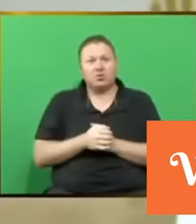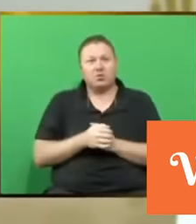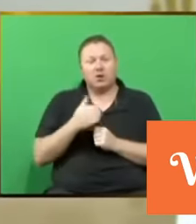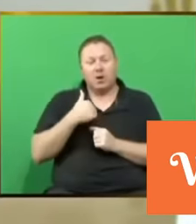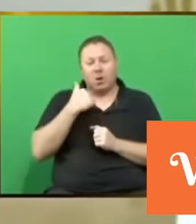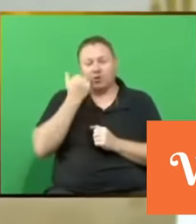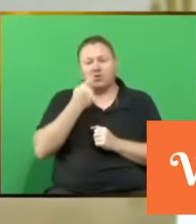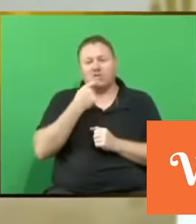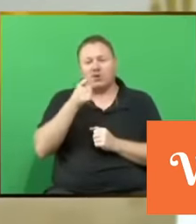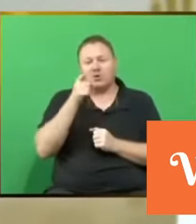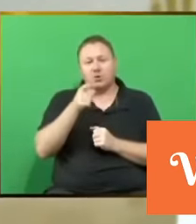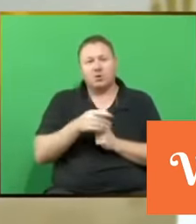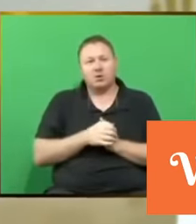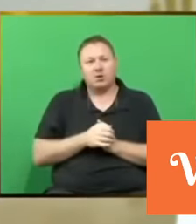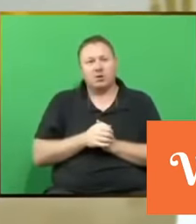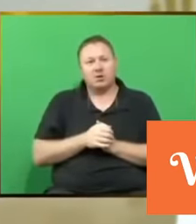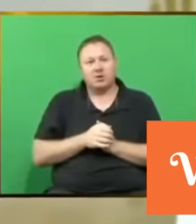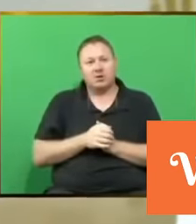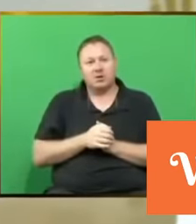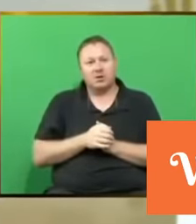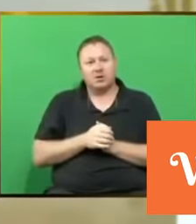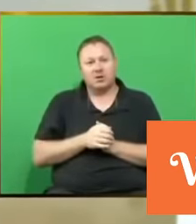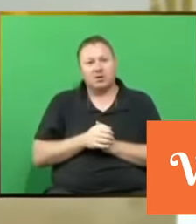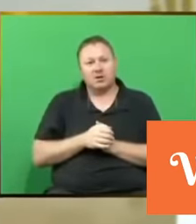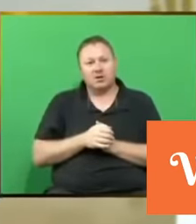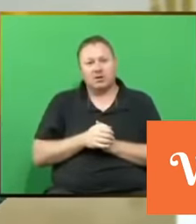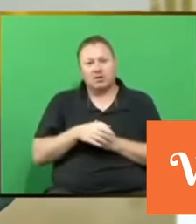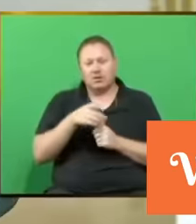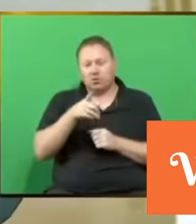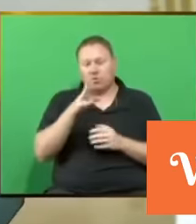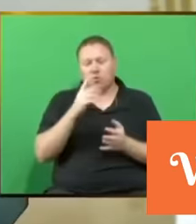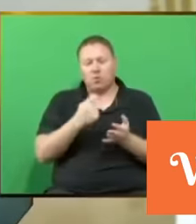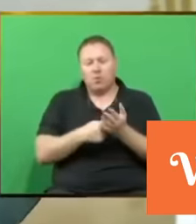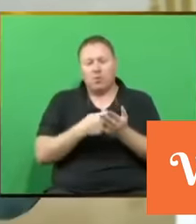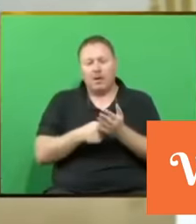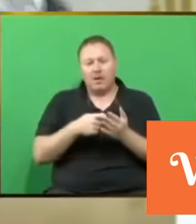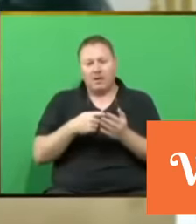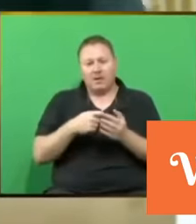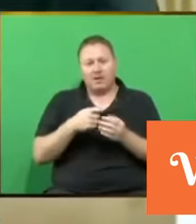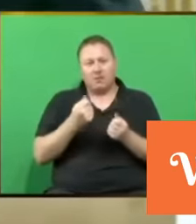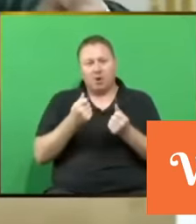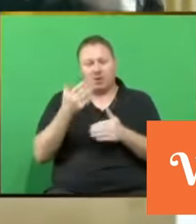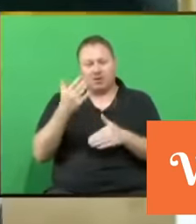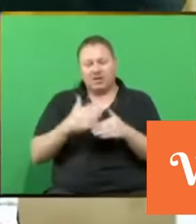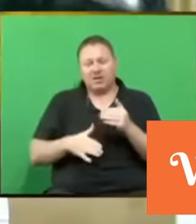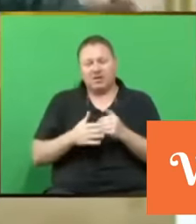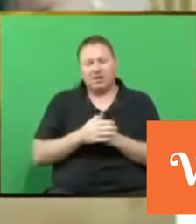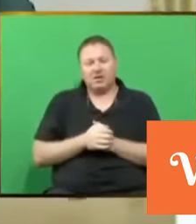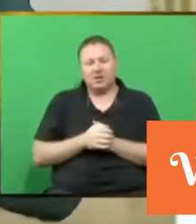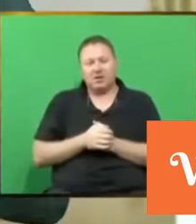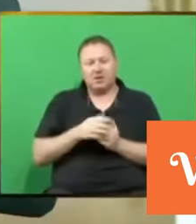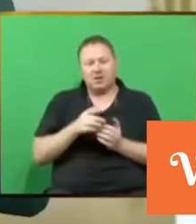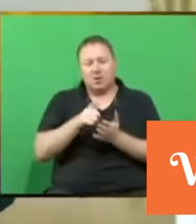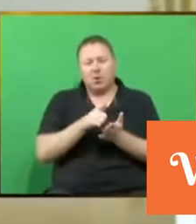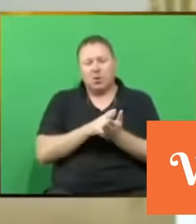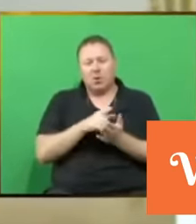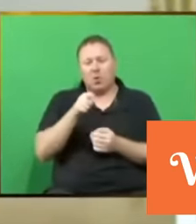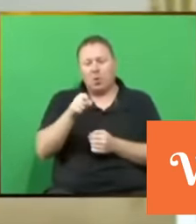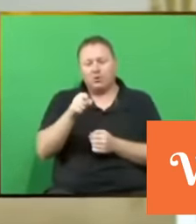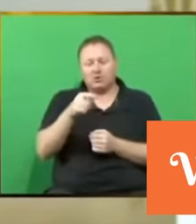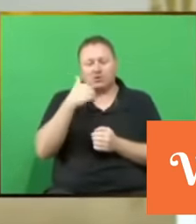you, you will pay the ultimate price. The draconian laws that they are